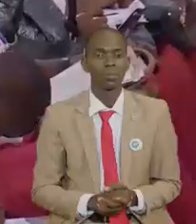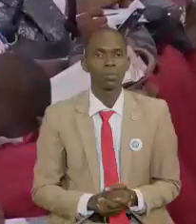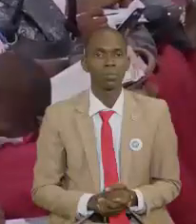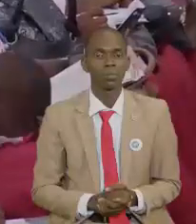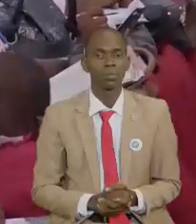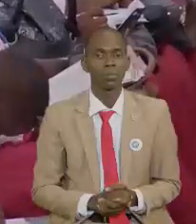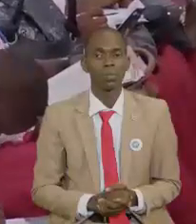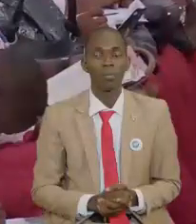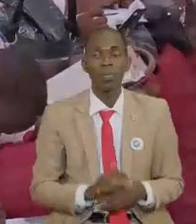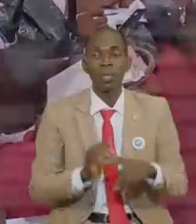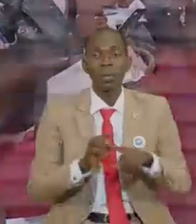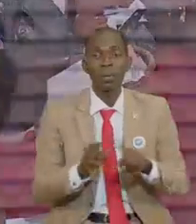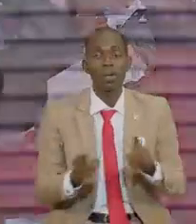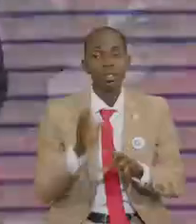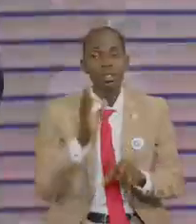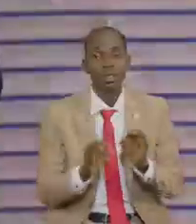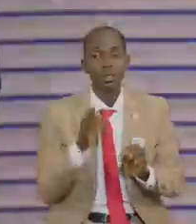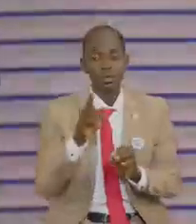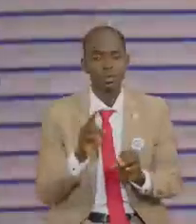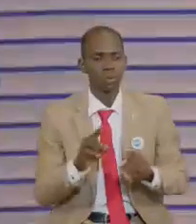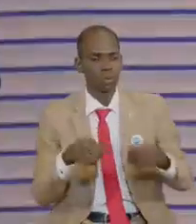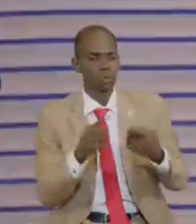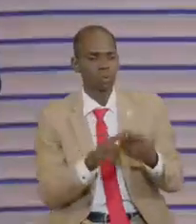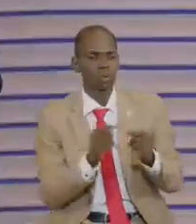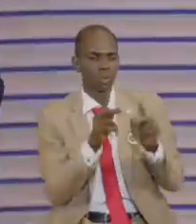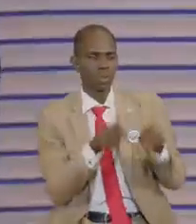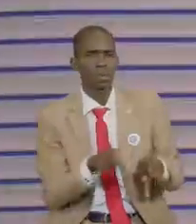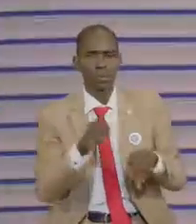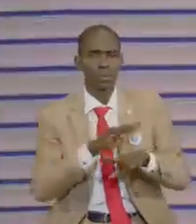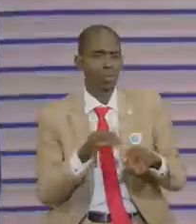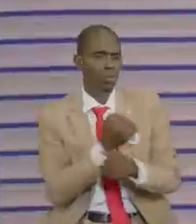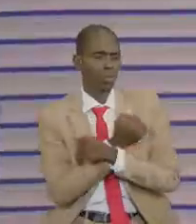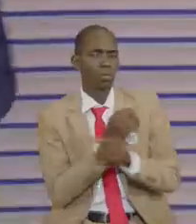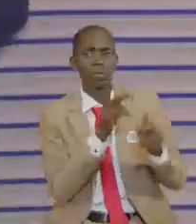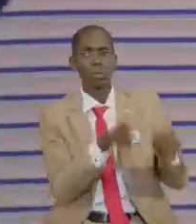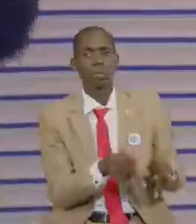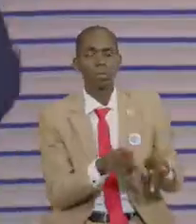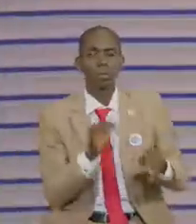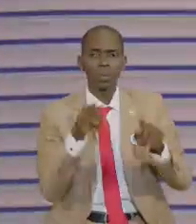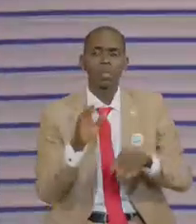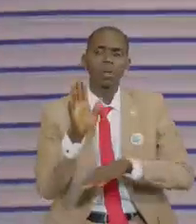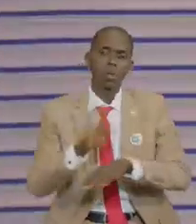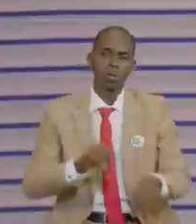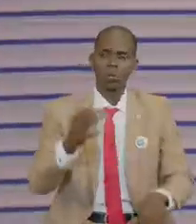But if you get to the position you don't love him, it says, for you come, I don't have